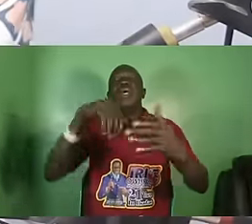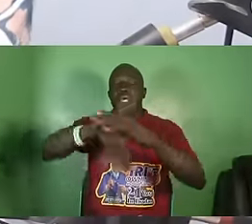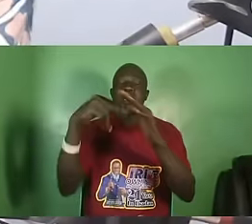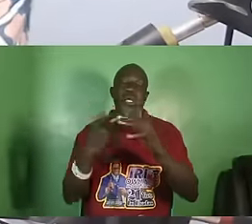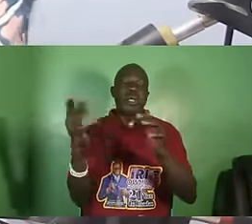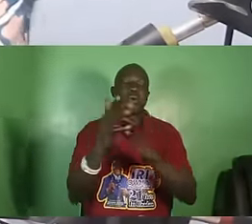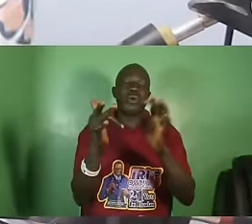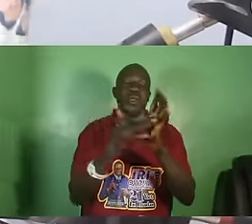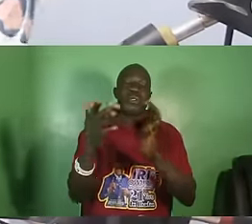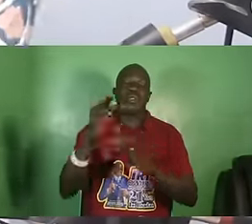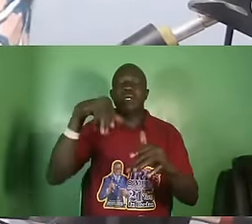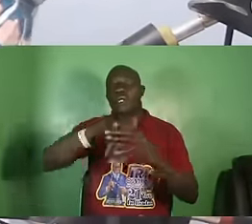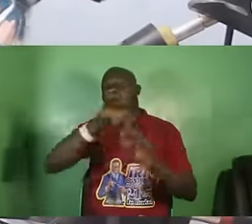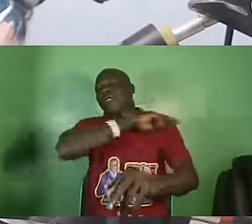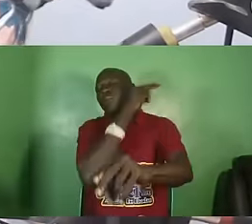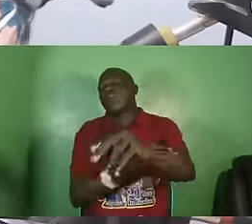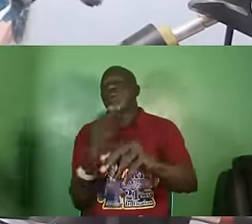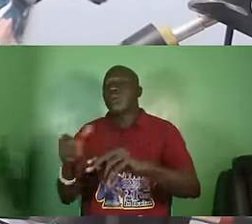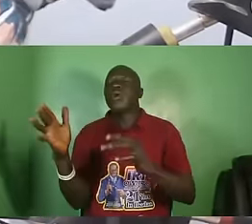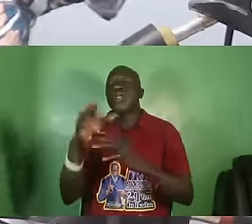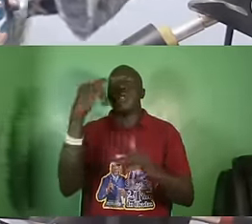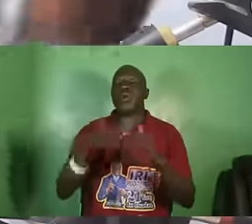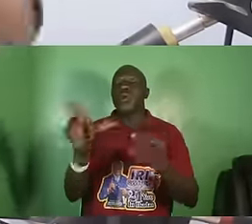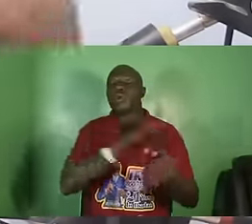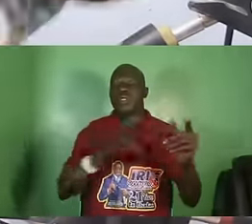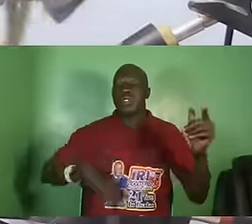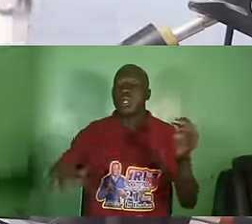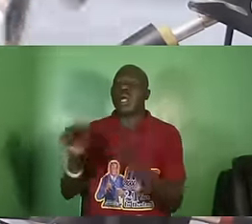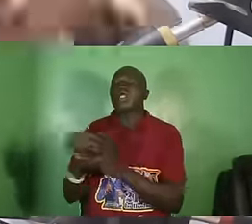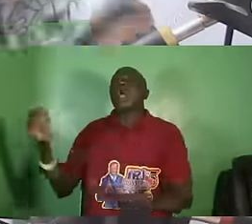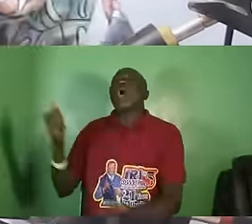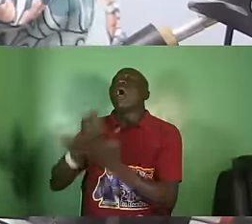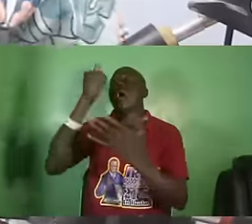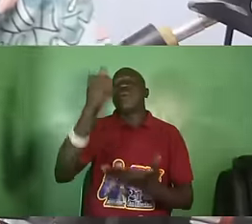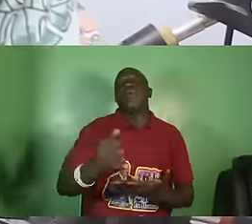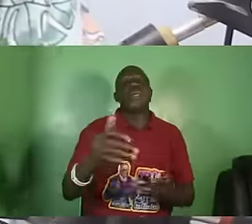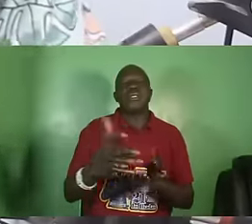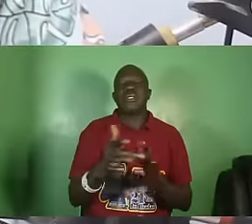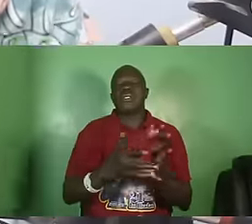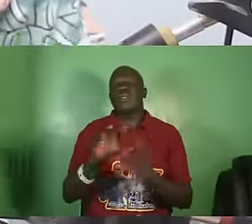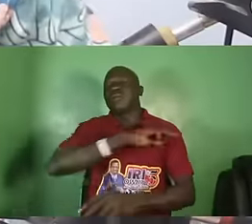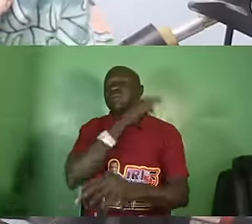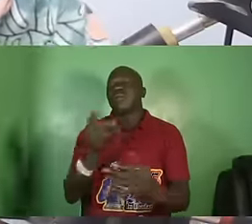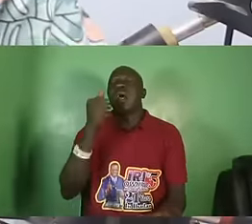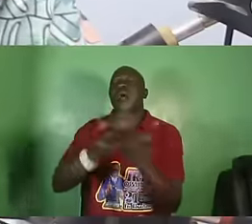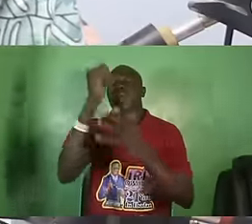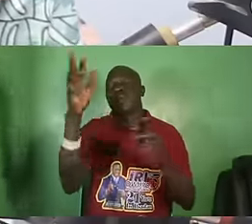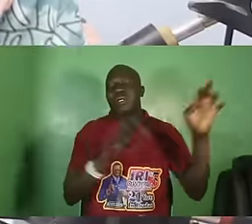your hand. In the name of Jesus. In the name of Jesus. In the name of Jesus. Amen.